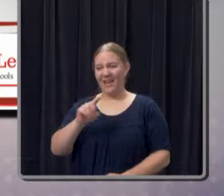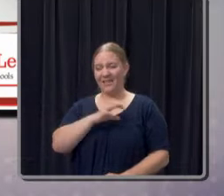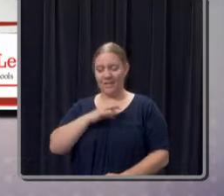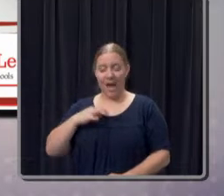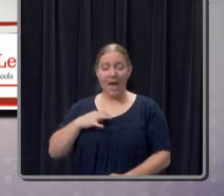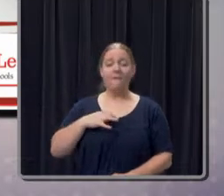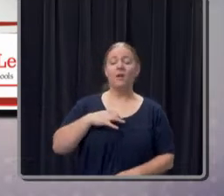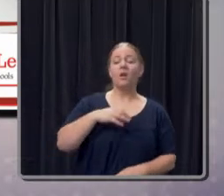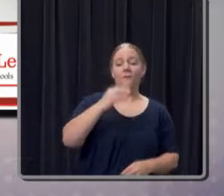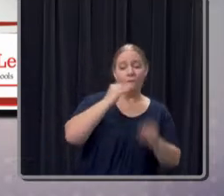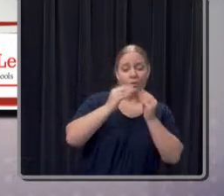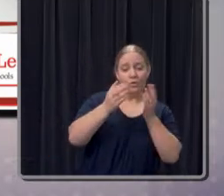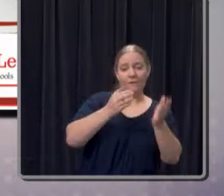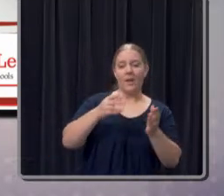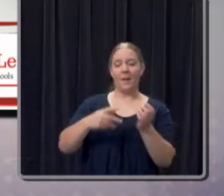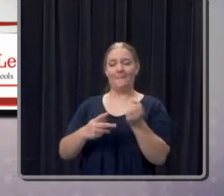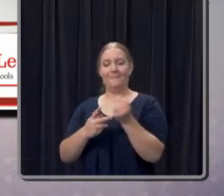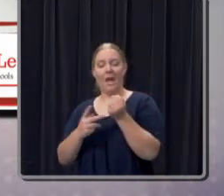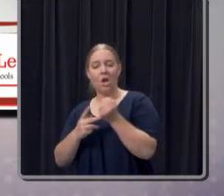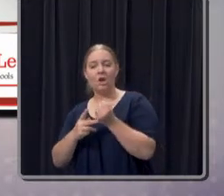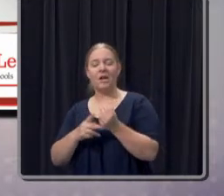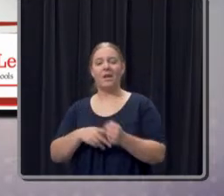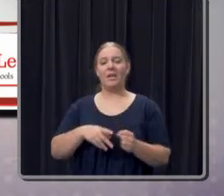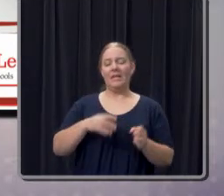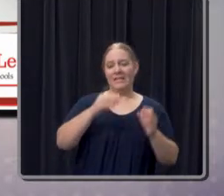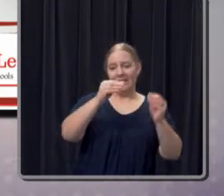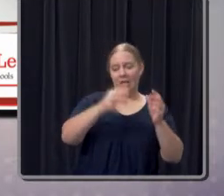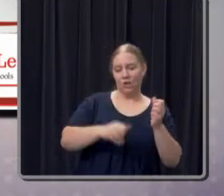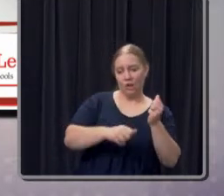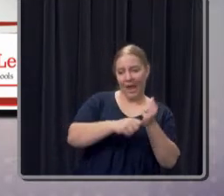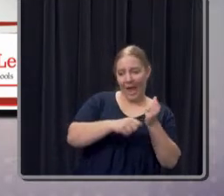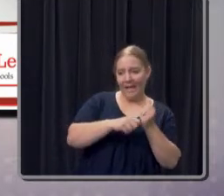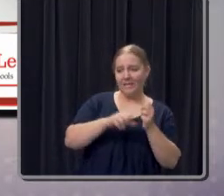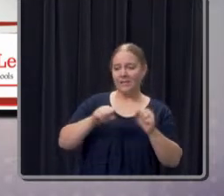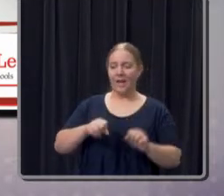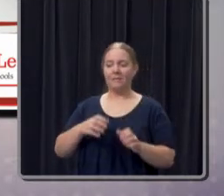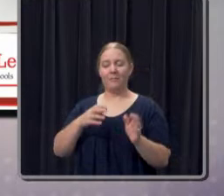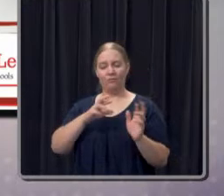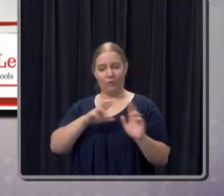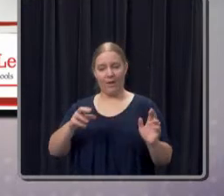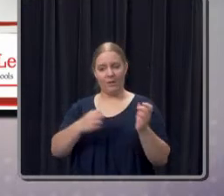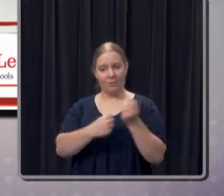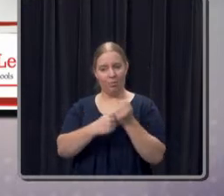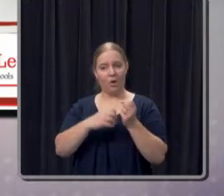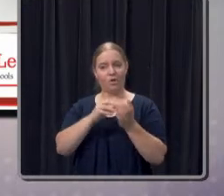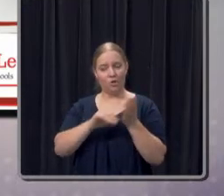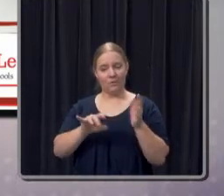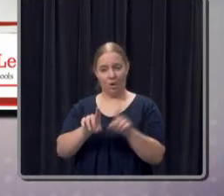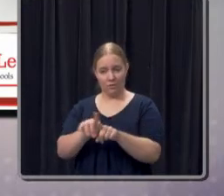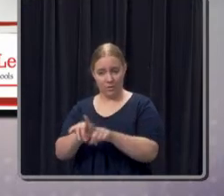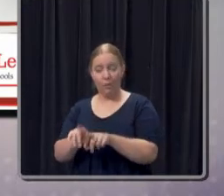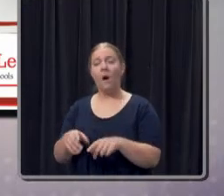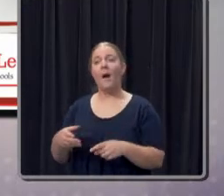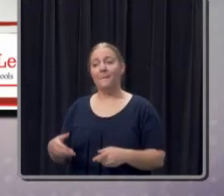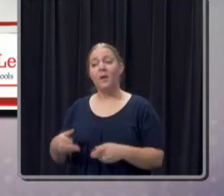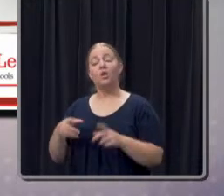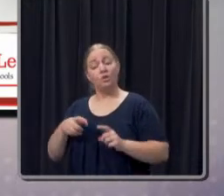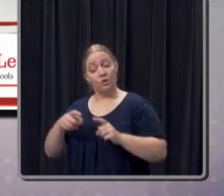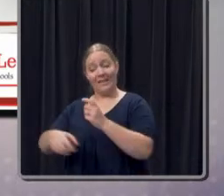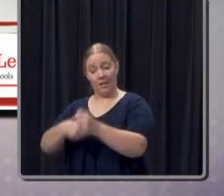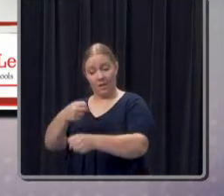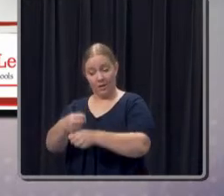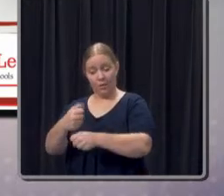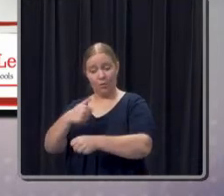our paraeducators, instructional aides, so that they can be ready to support students as well. Throughout the